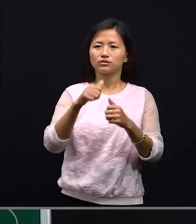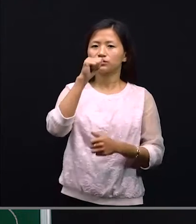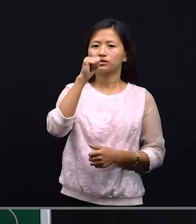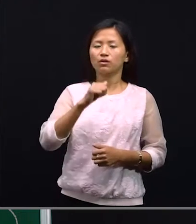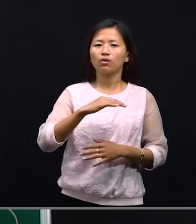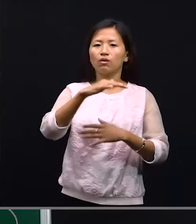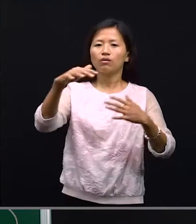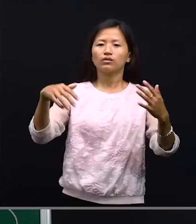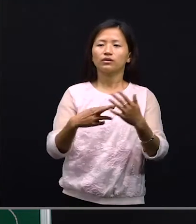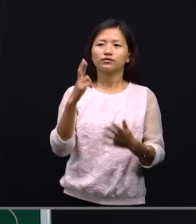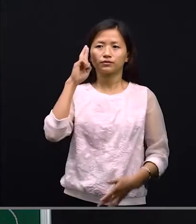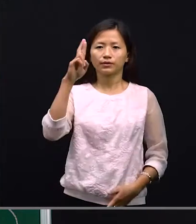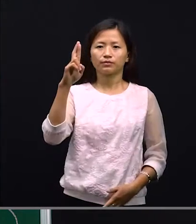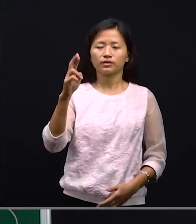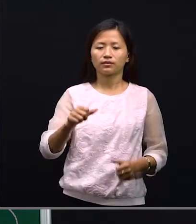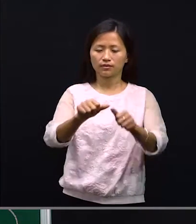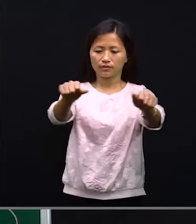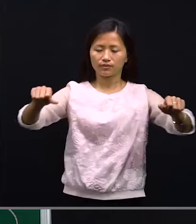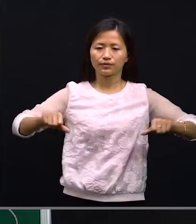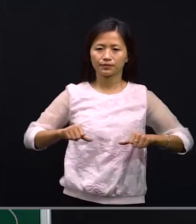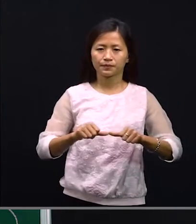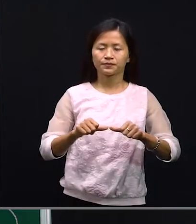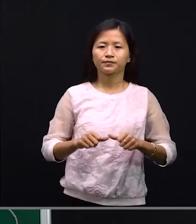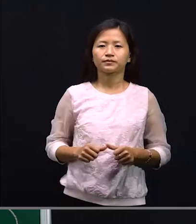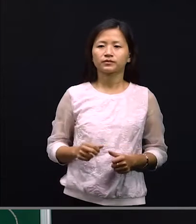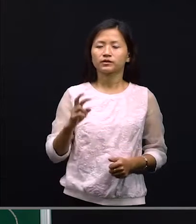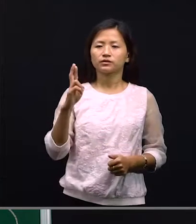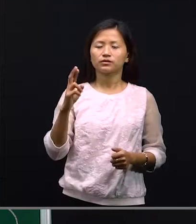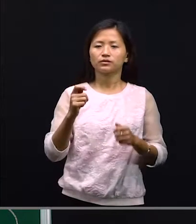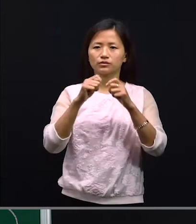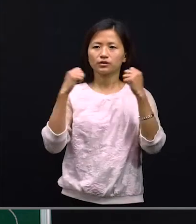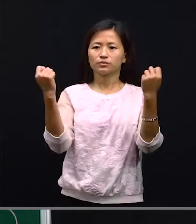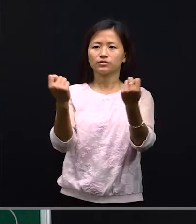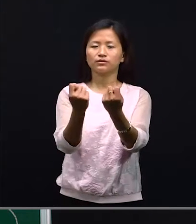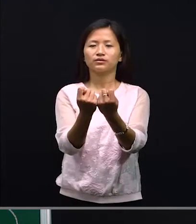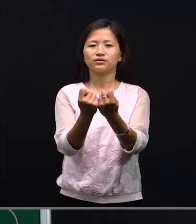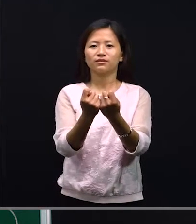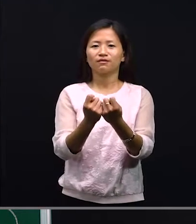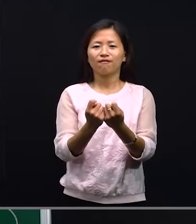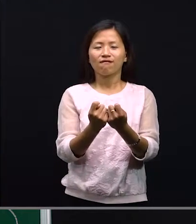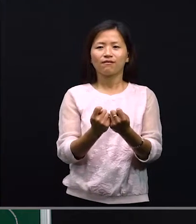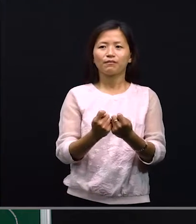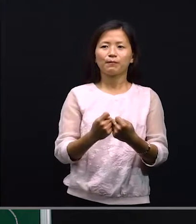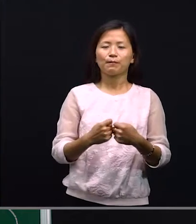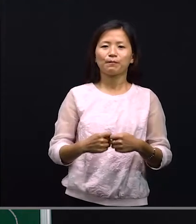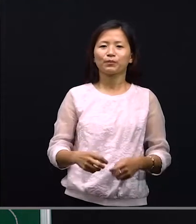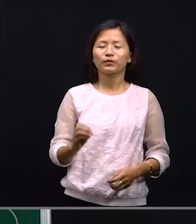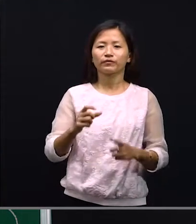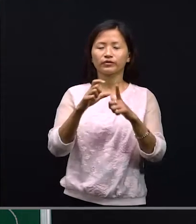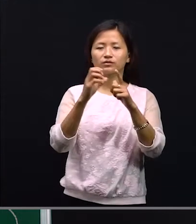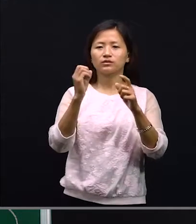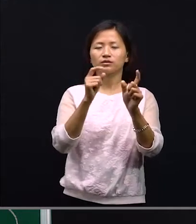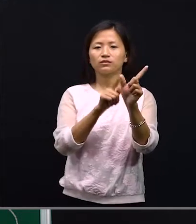the Rengma area, all right. So that is the two tributary of Doyoung. Then there is another tributary of